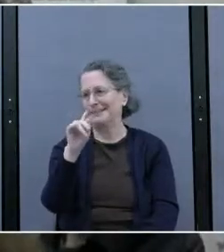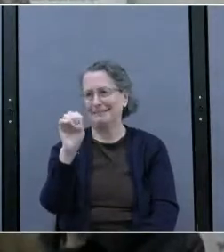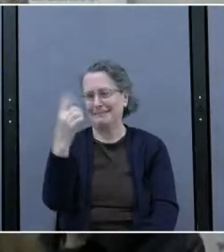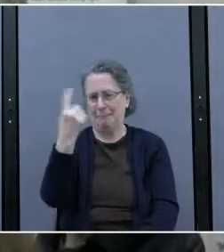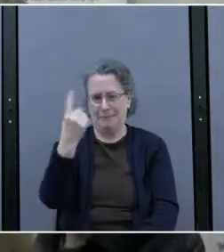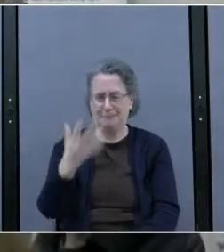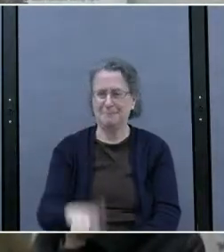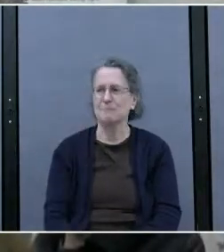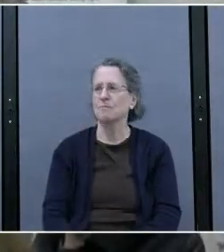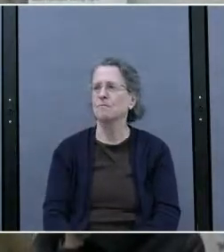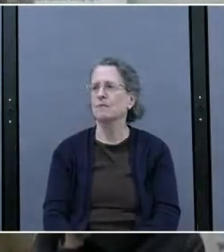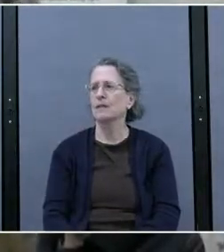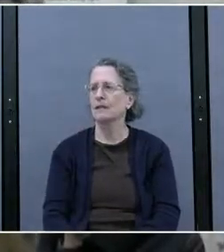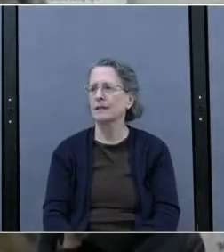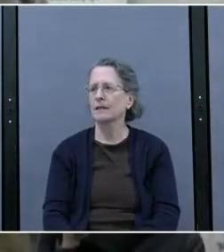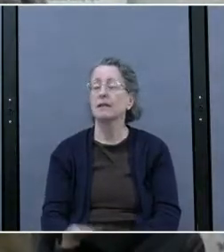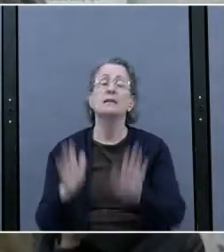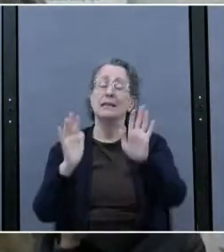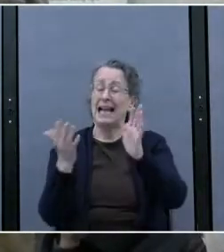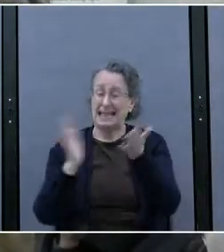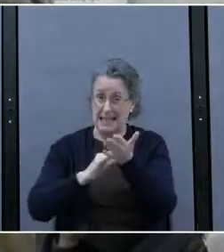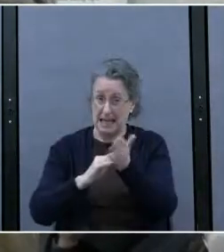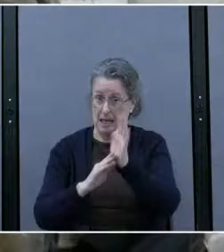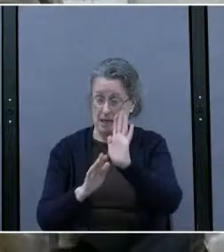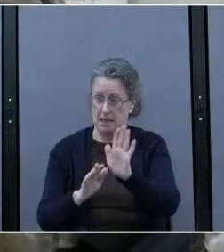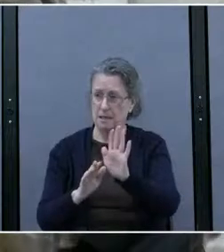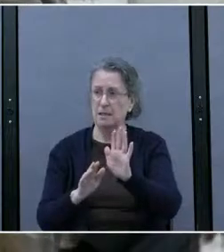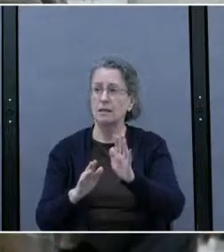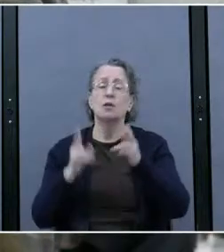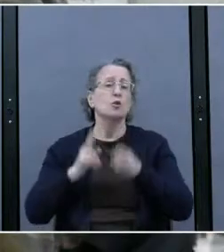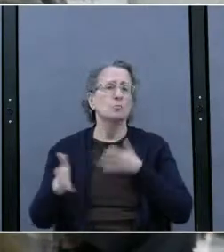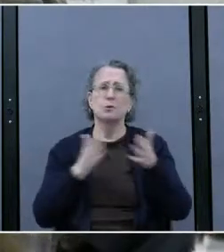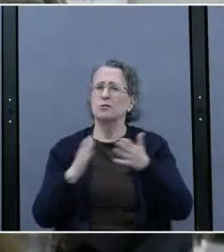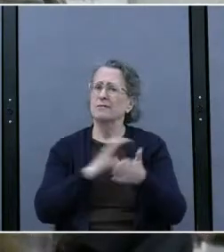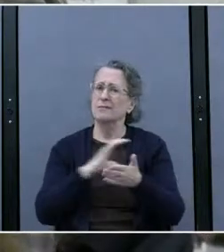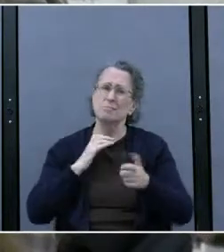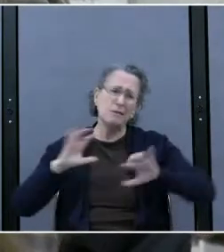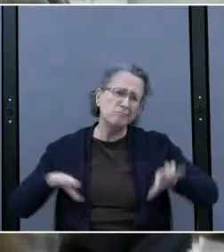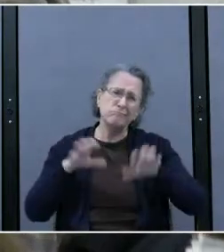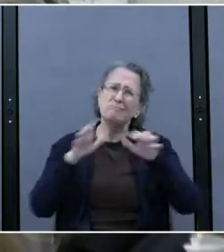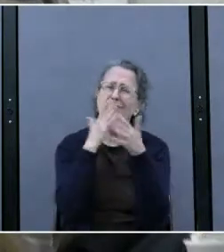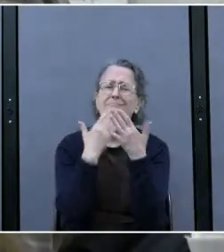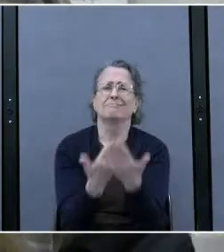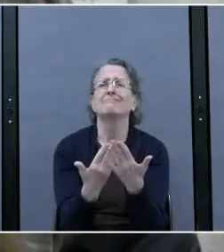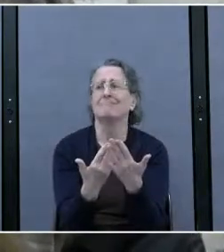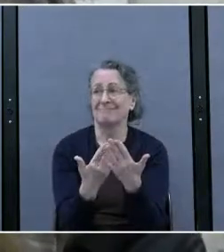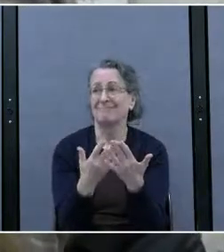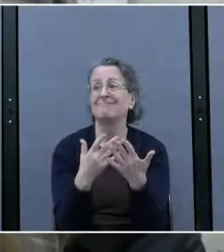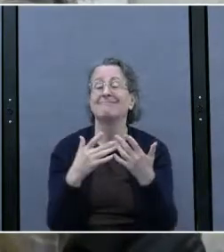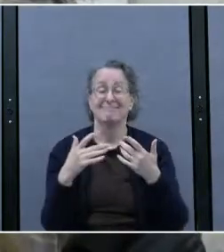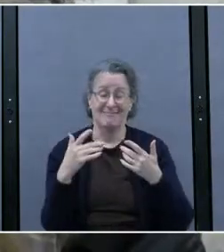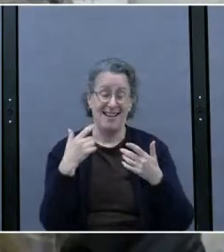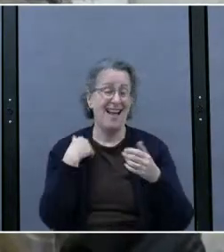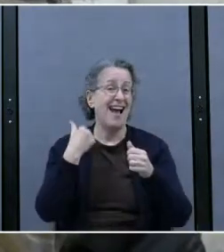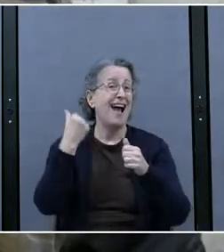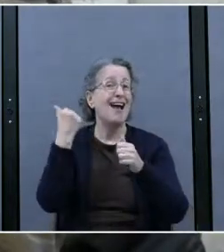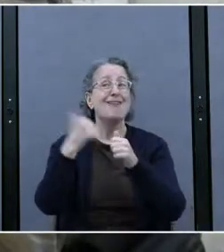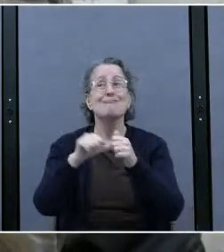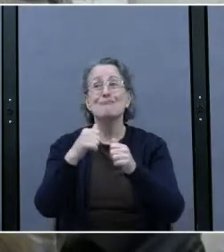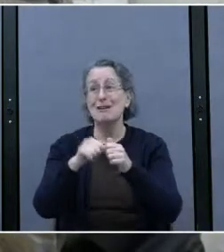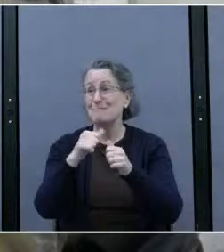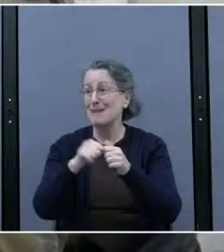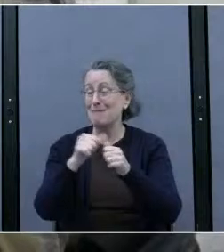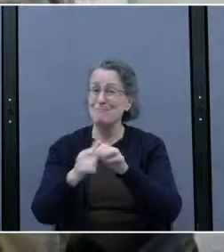greatly, again, appreciate the work of the Human Services Committee. I remember the days before they existed,